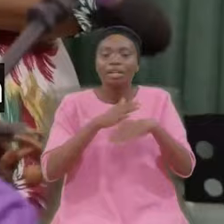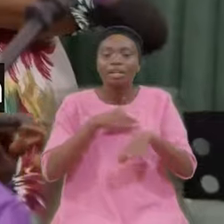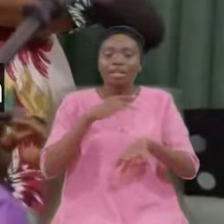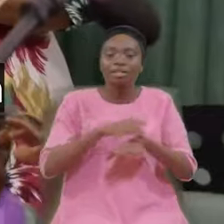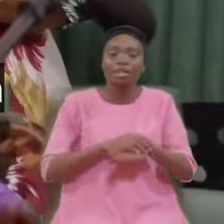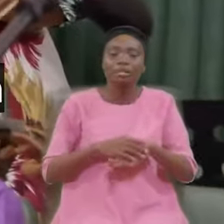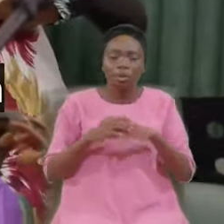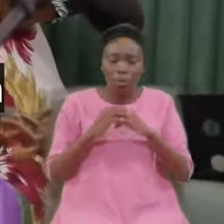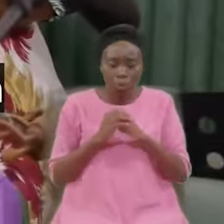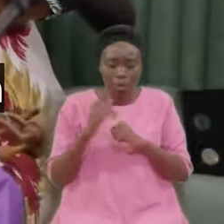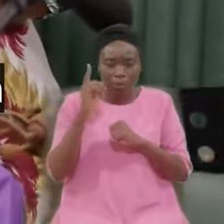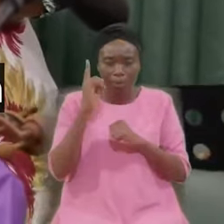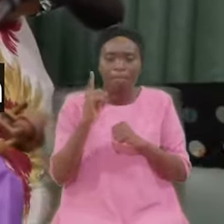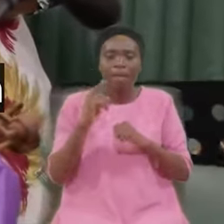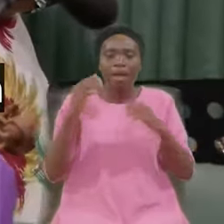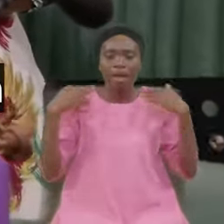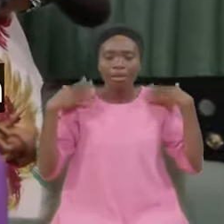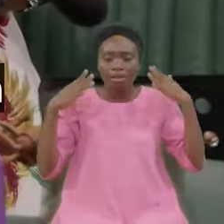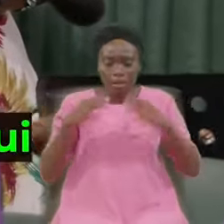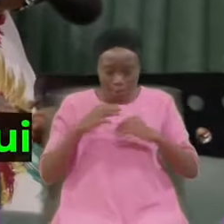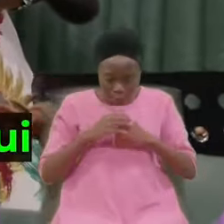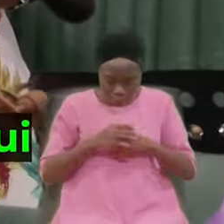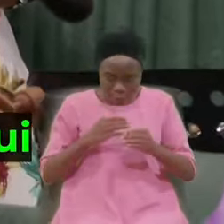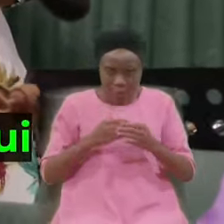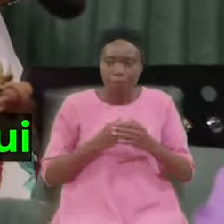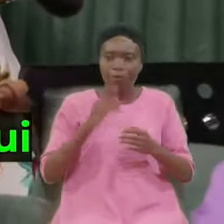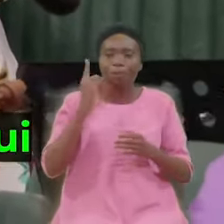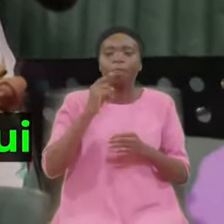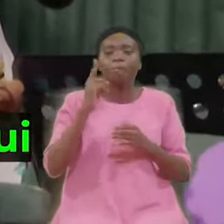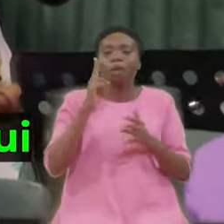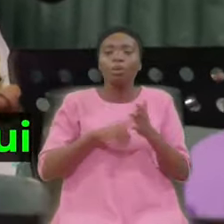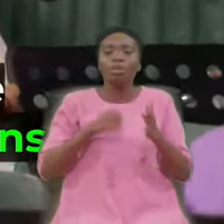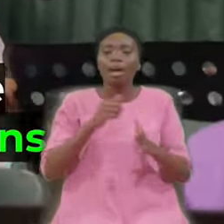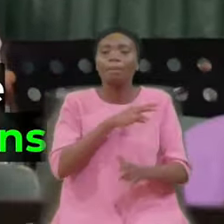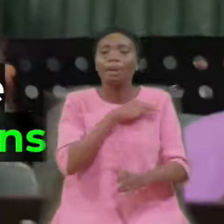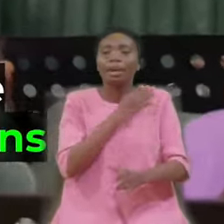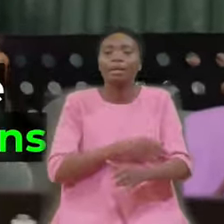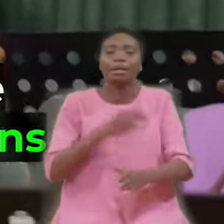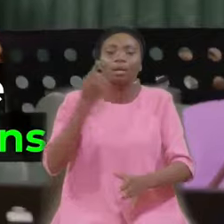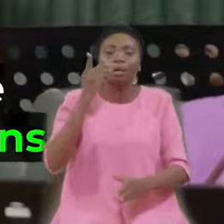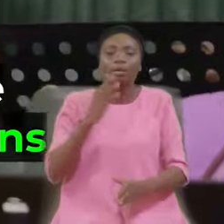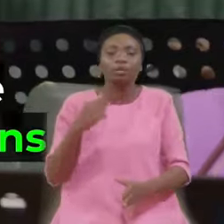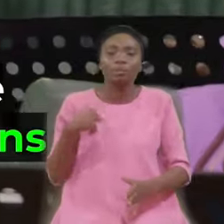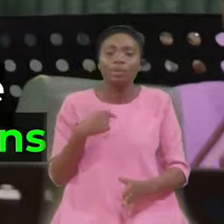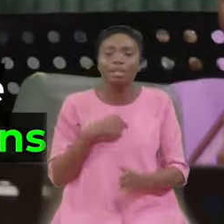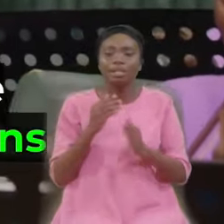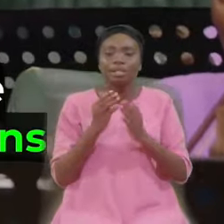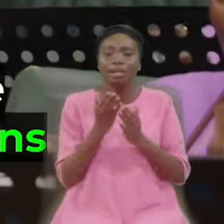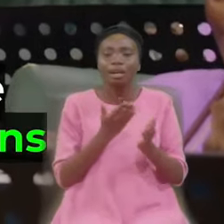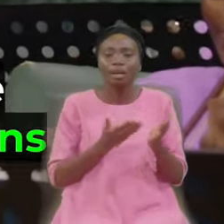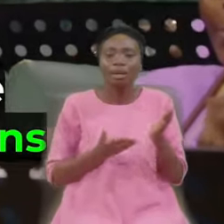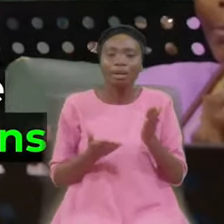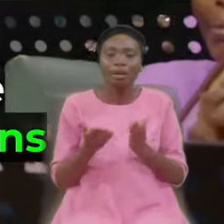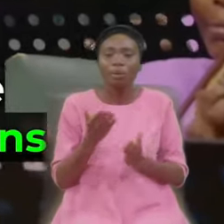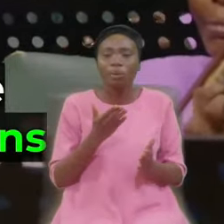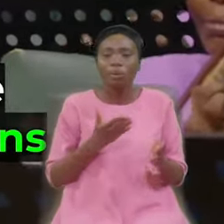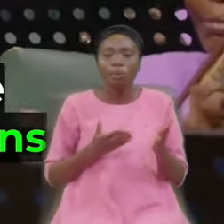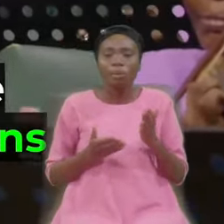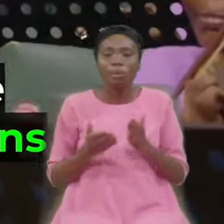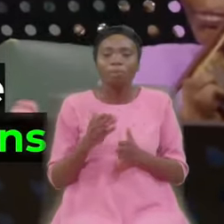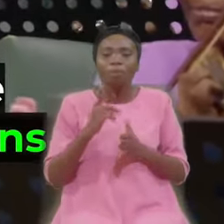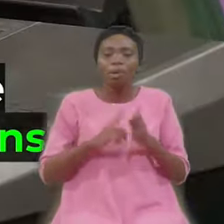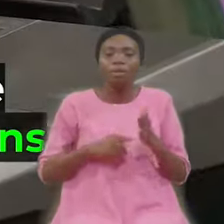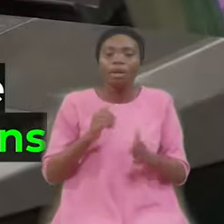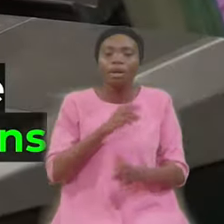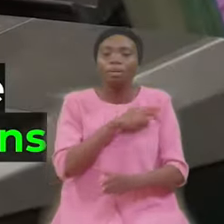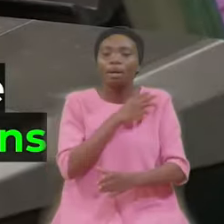Heaven and earth adore him, angels bow before him. What a mighty God we serve! We are